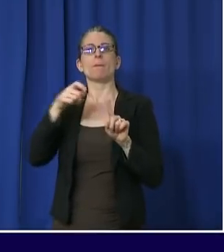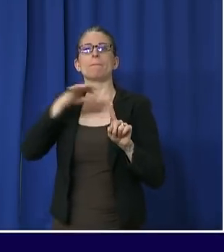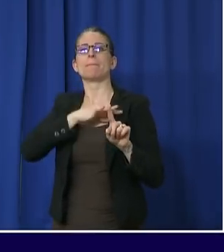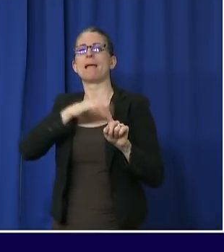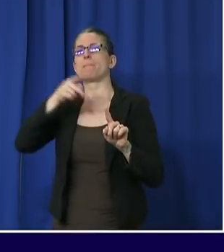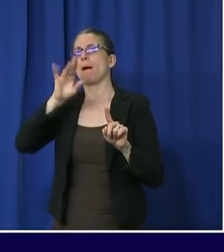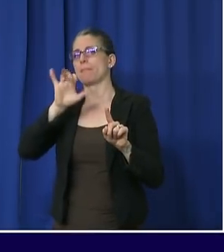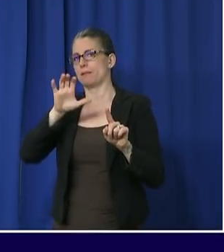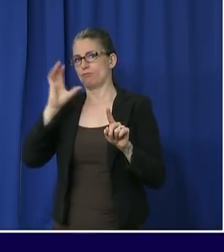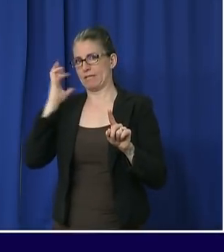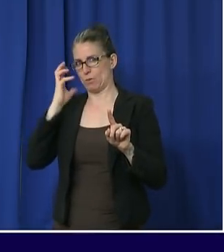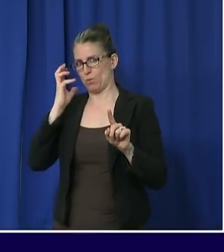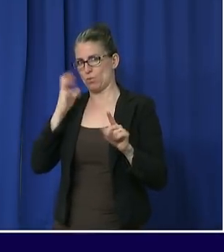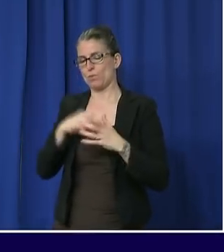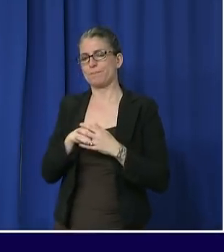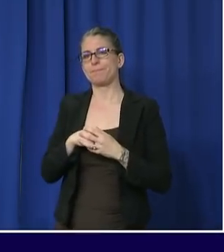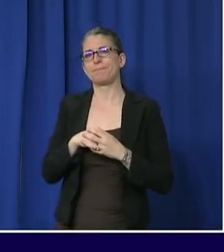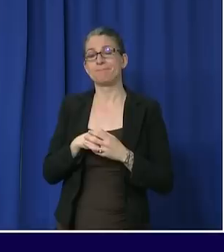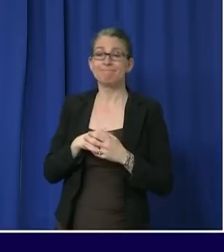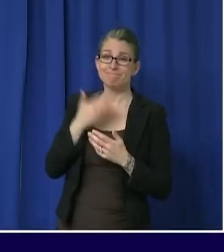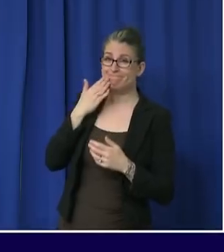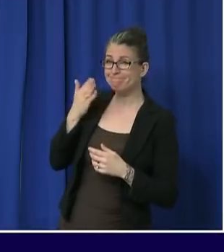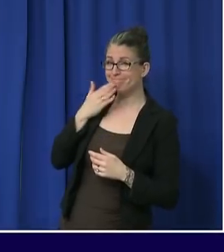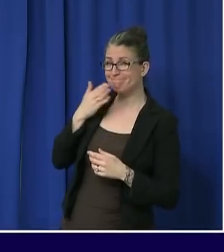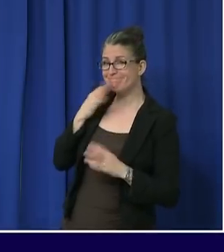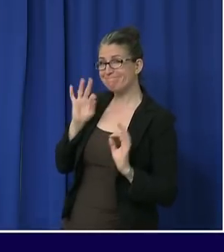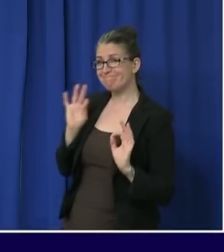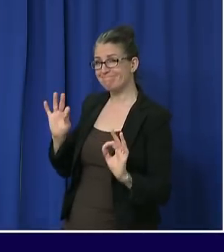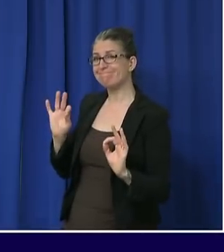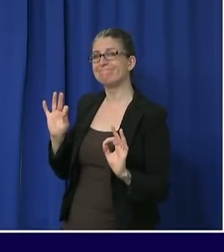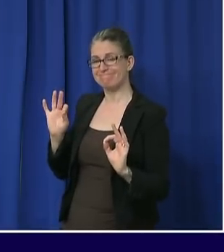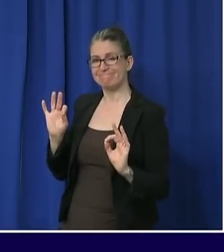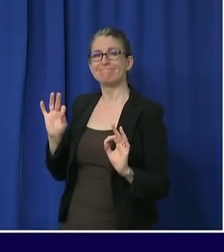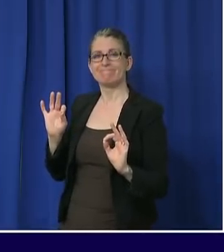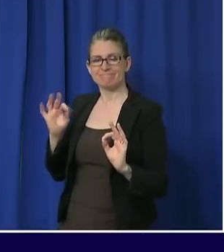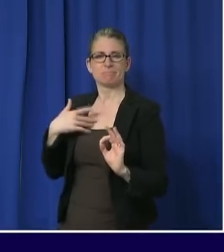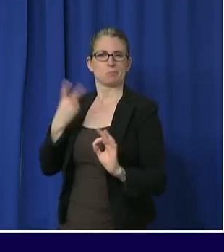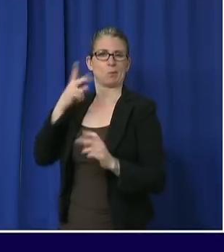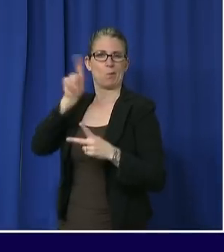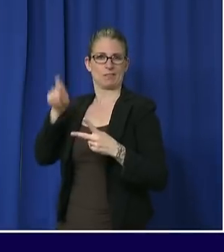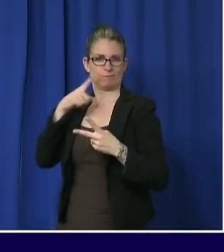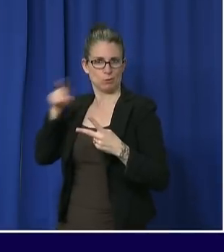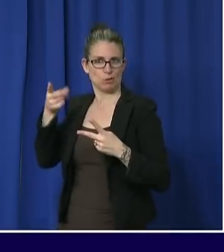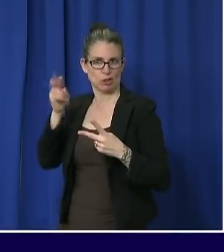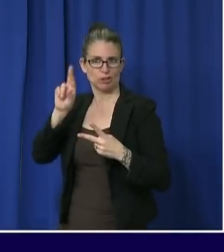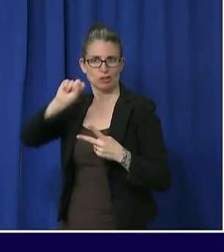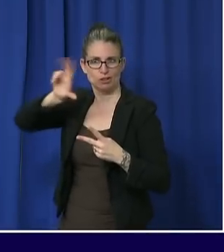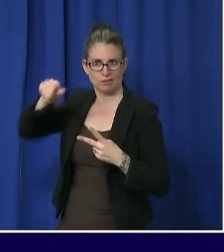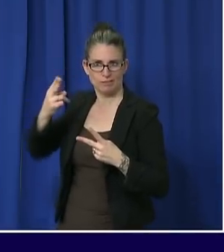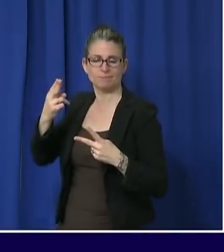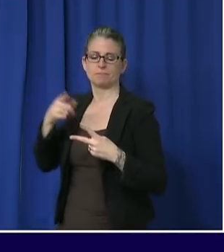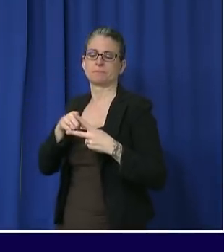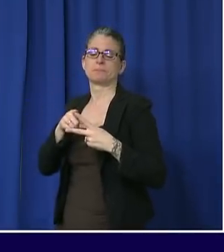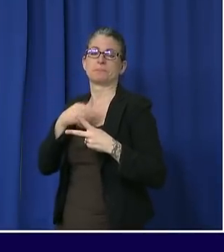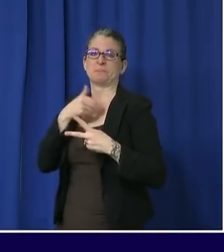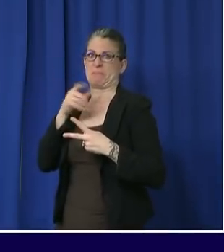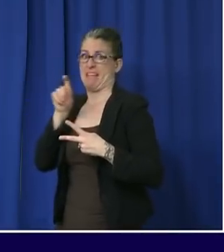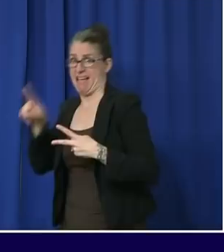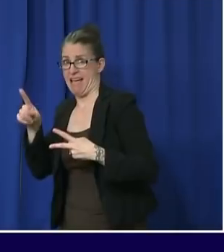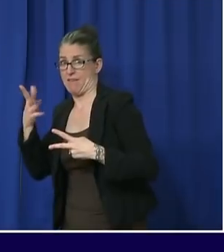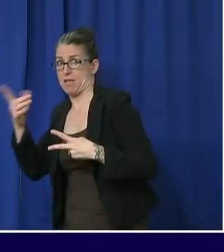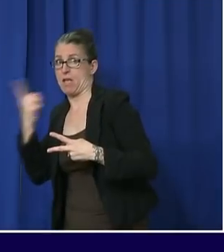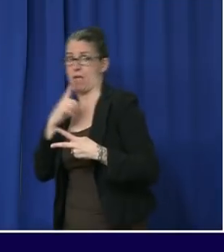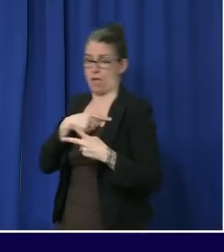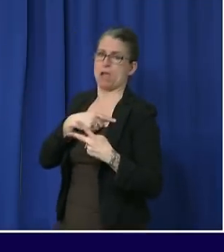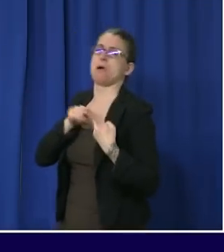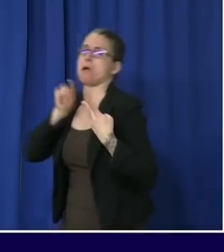Thank you, Dr. Shah. I have two questions. I'm going to just let you answer the first one, and then I'm going to have a second one about the positivity rate that you've been talking